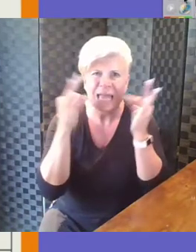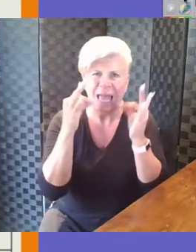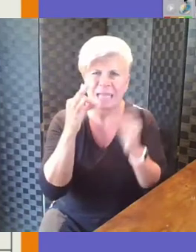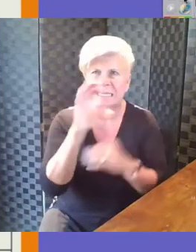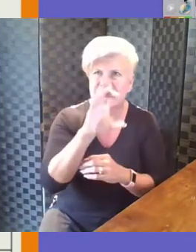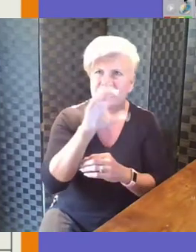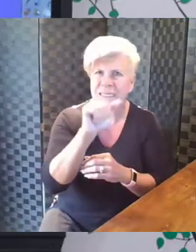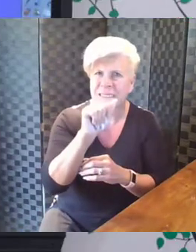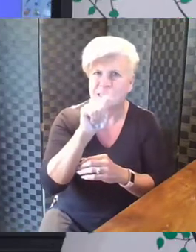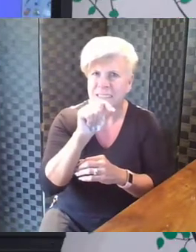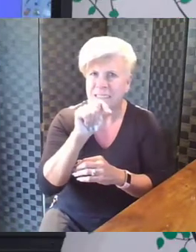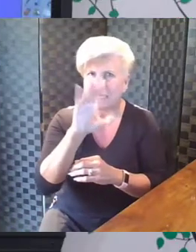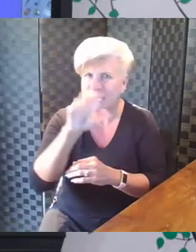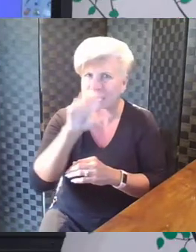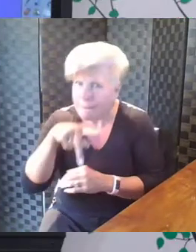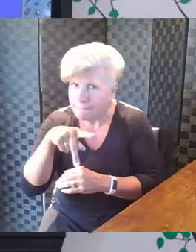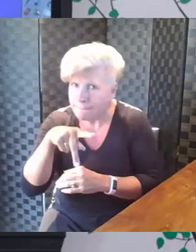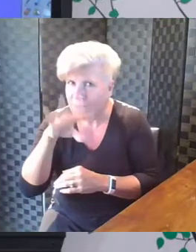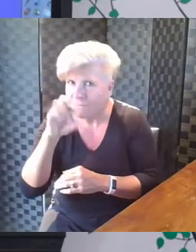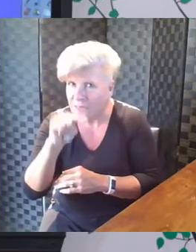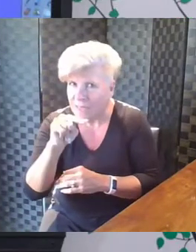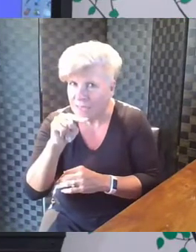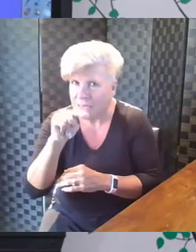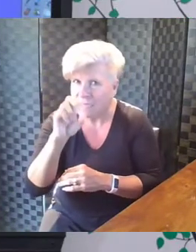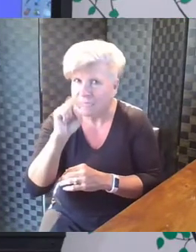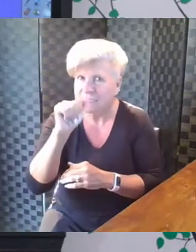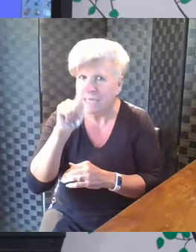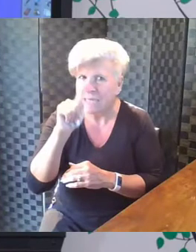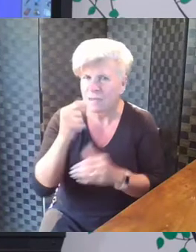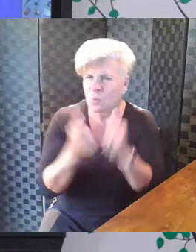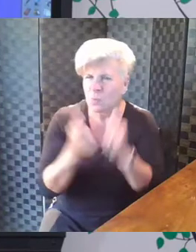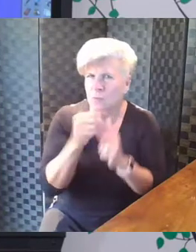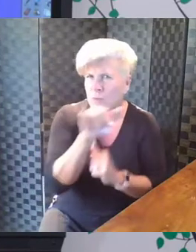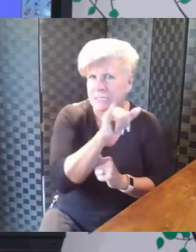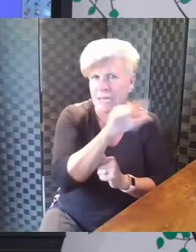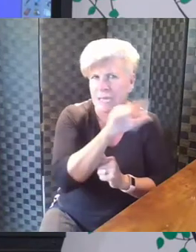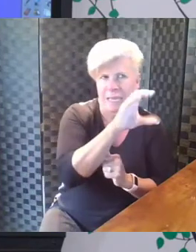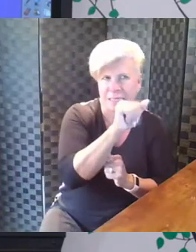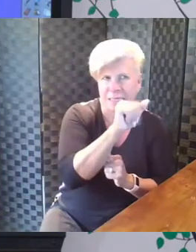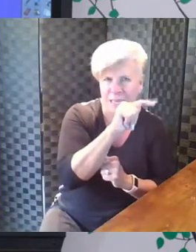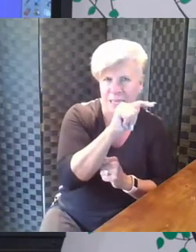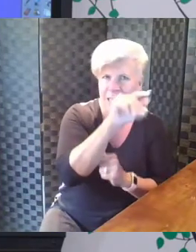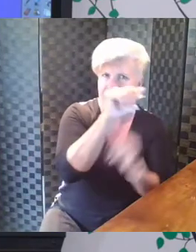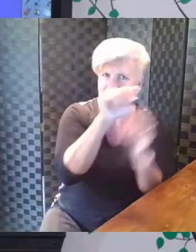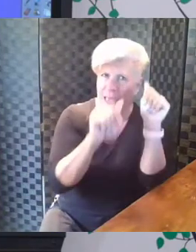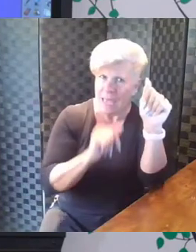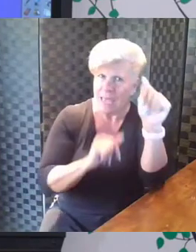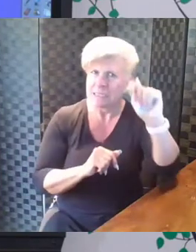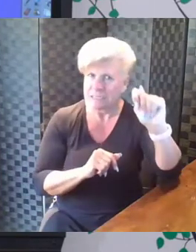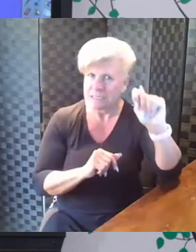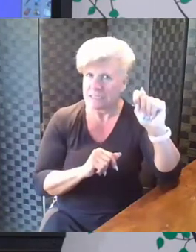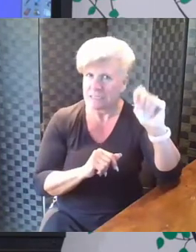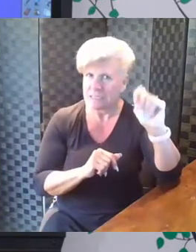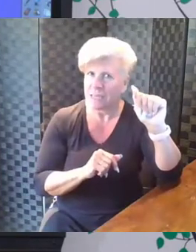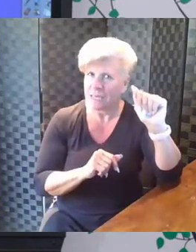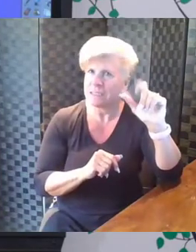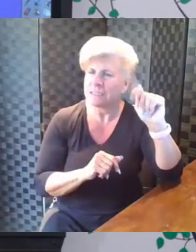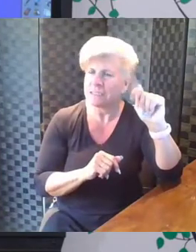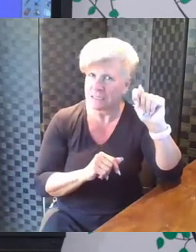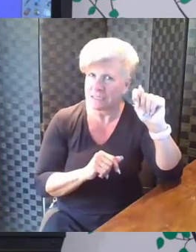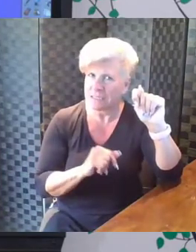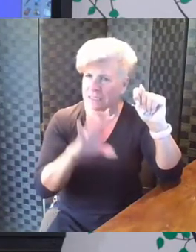rhymes. Cap, fan, or sat. Well, I know it has to end the same. At.